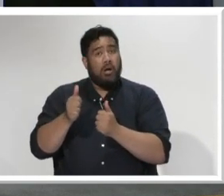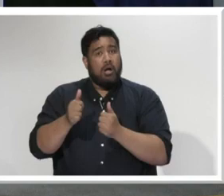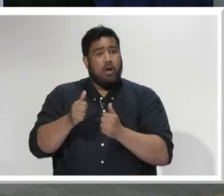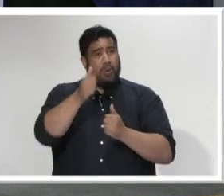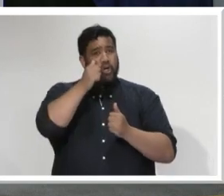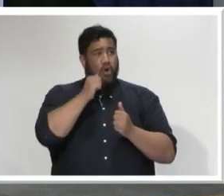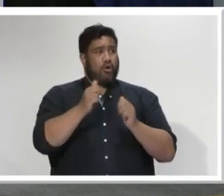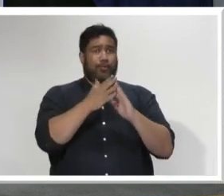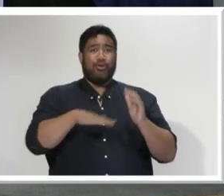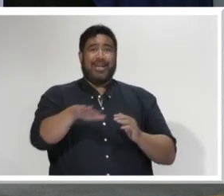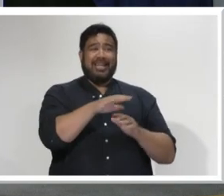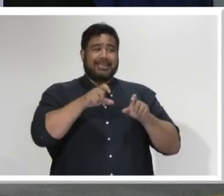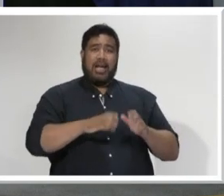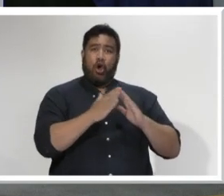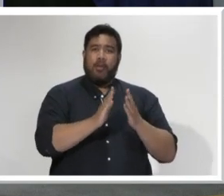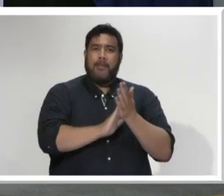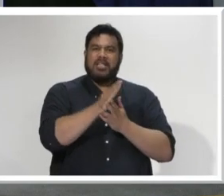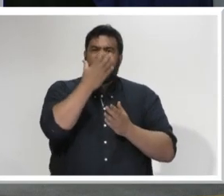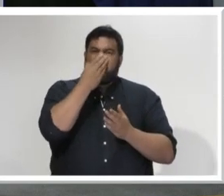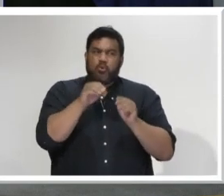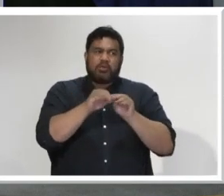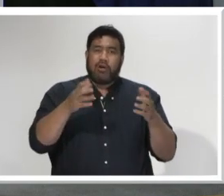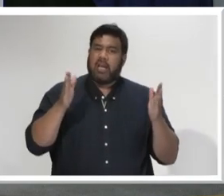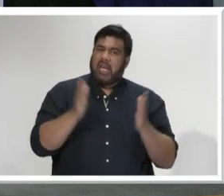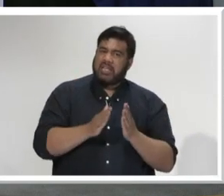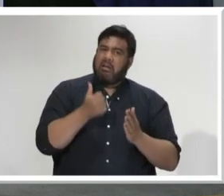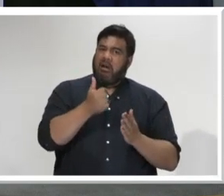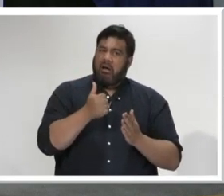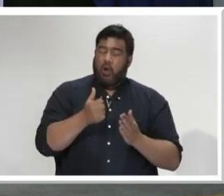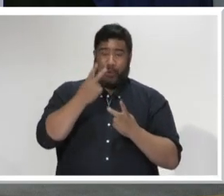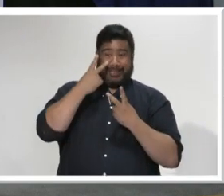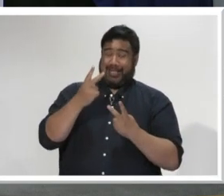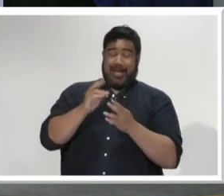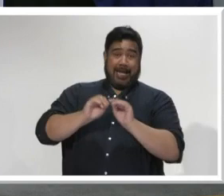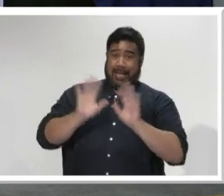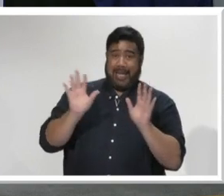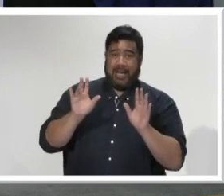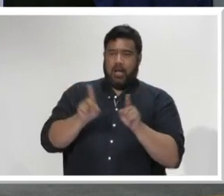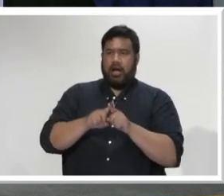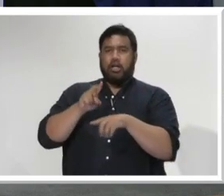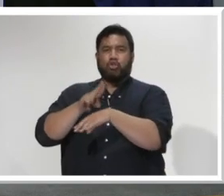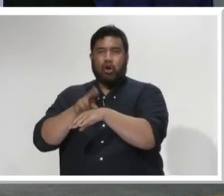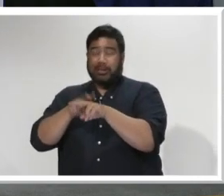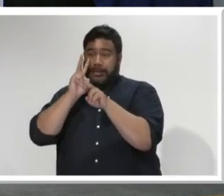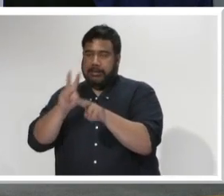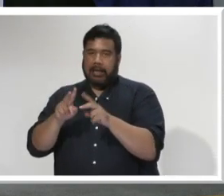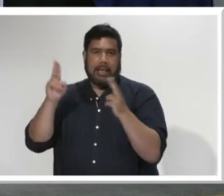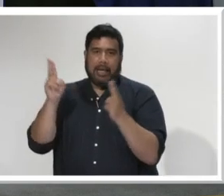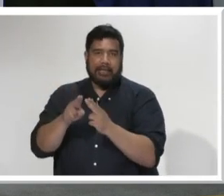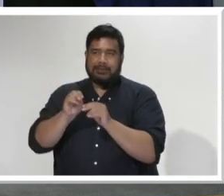in the community, and that's showing through in our Healthline data and in the general practice data that's collected every day